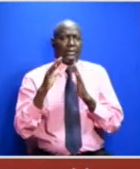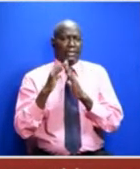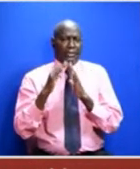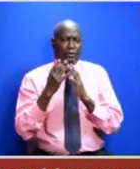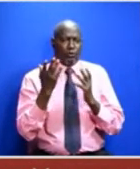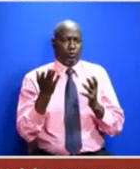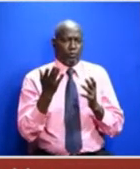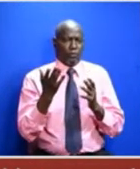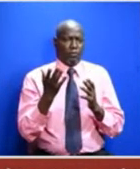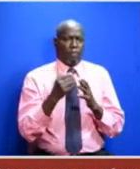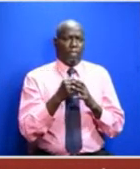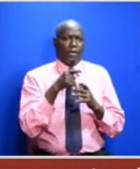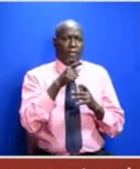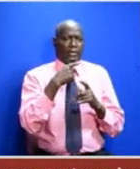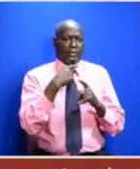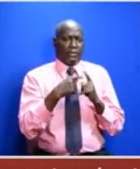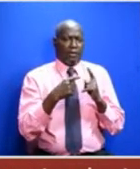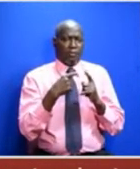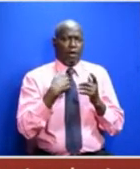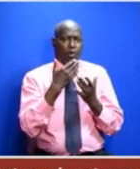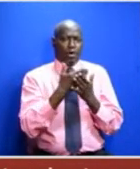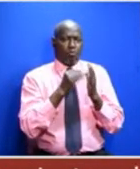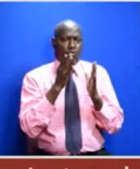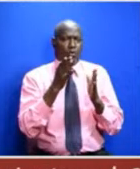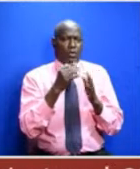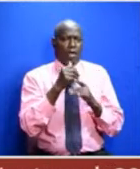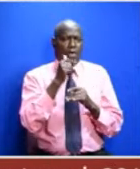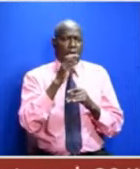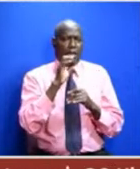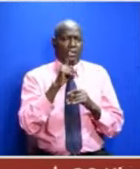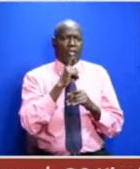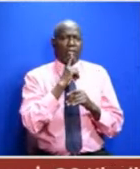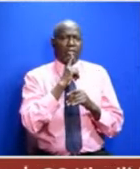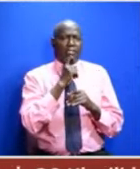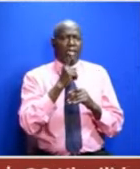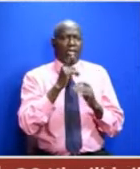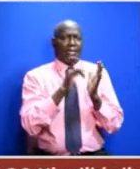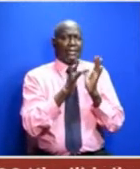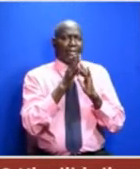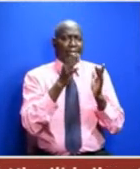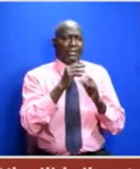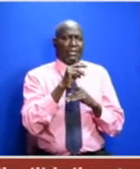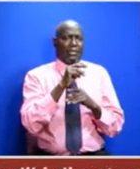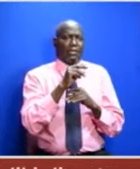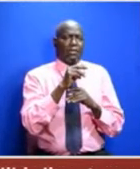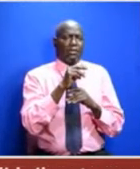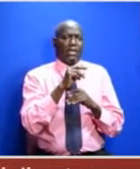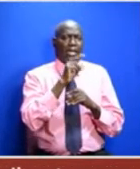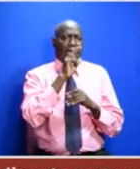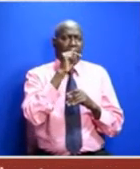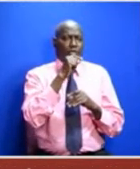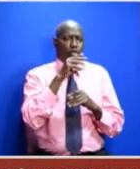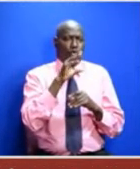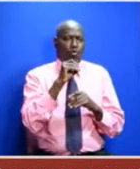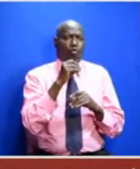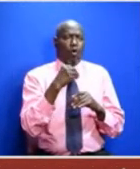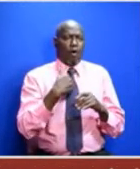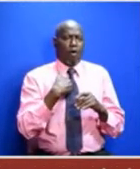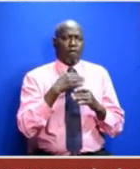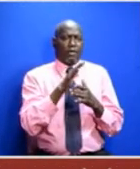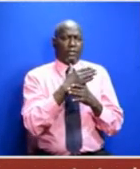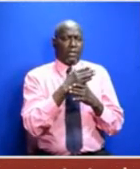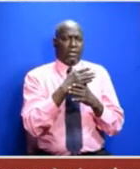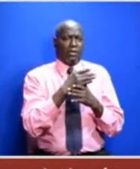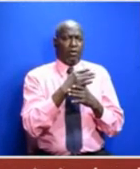Water Day this year, our reporter Alice Diana tells us how a Christian non-profit organization has been